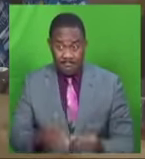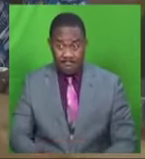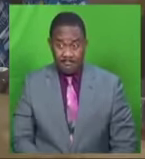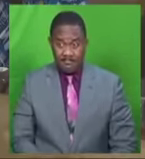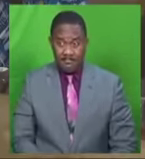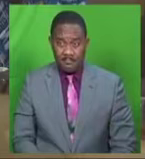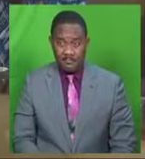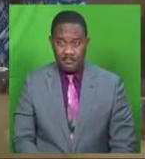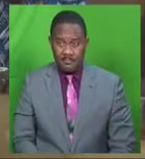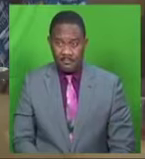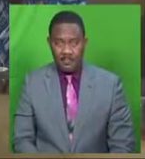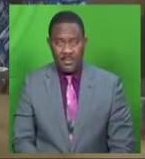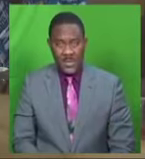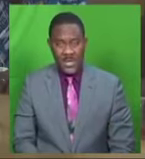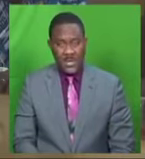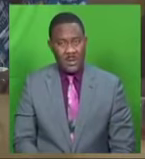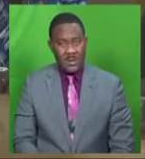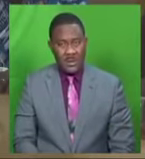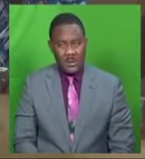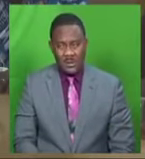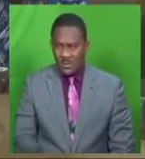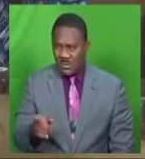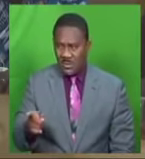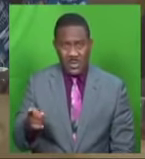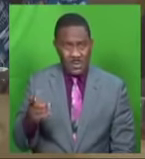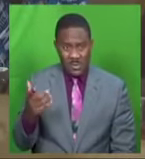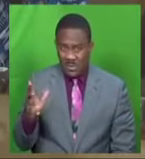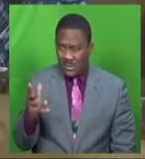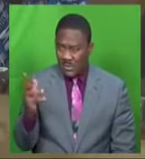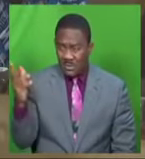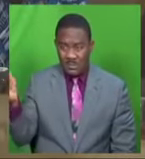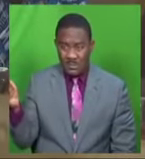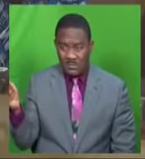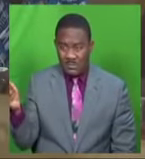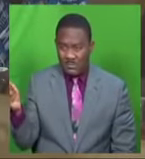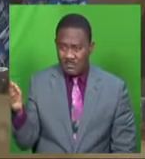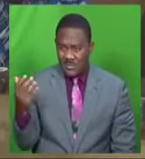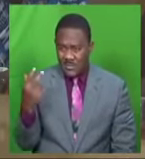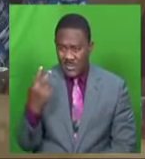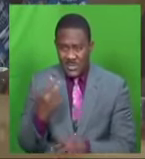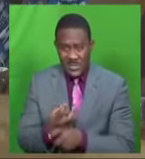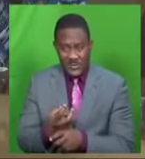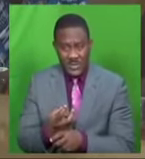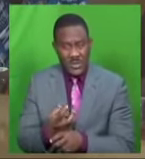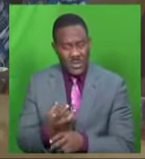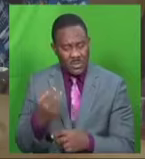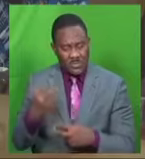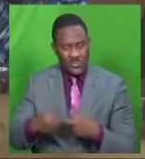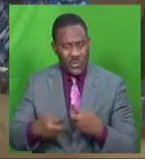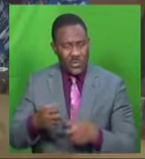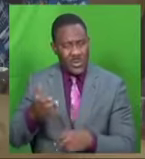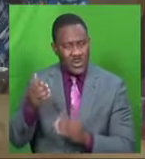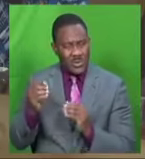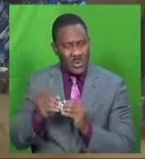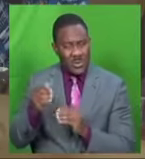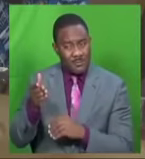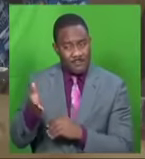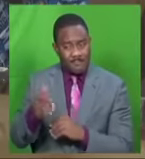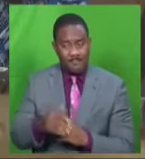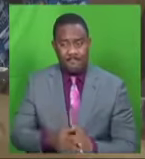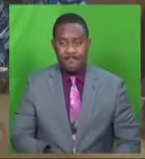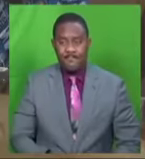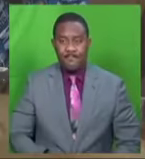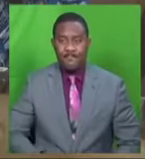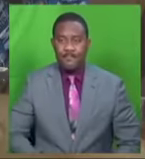they are delivering to the people of Ghana. Yet you go out and it's only difficulty. Mr. Speaker, the